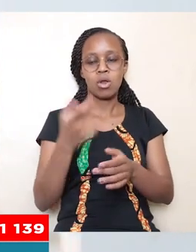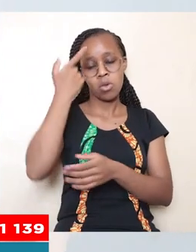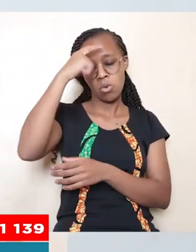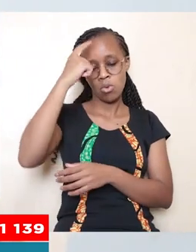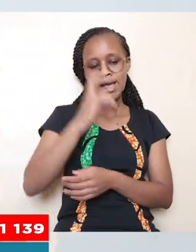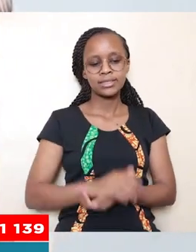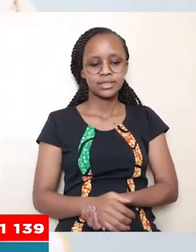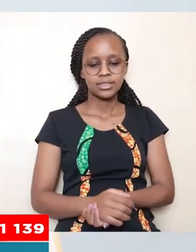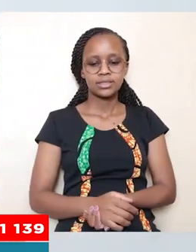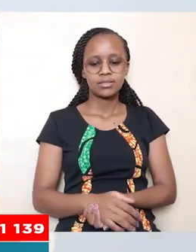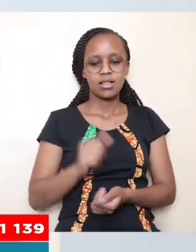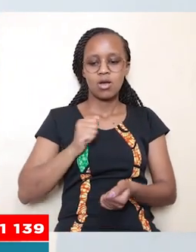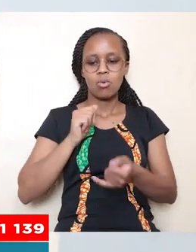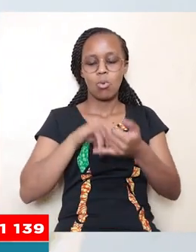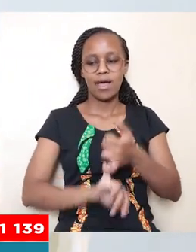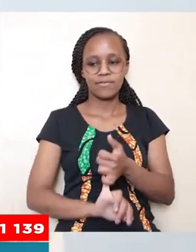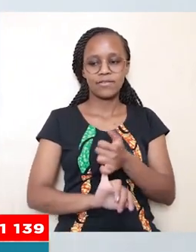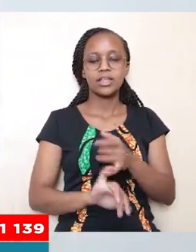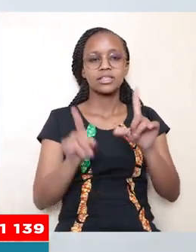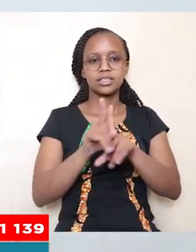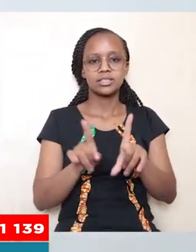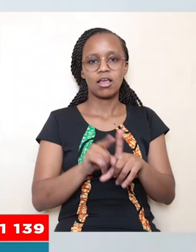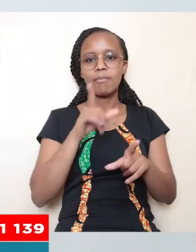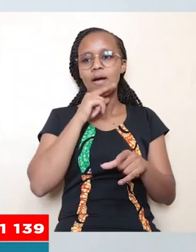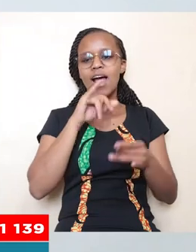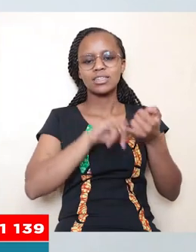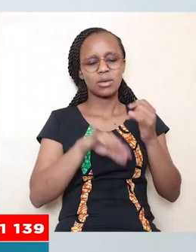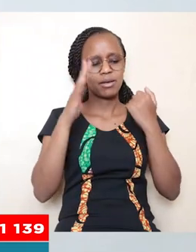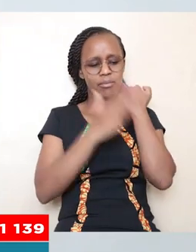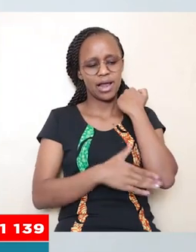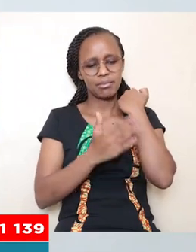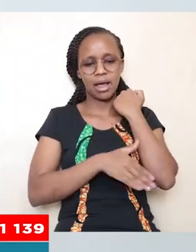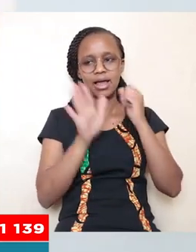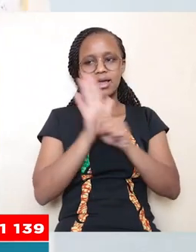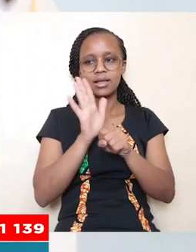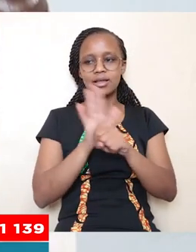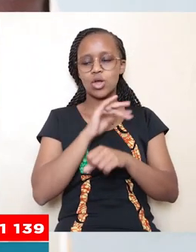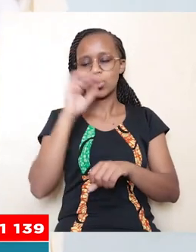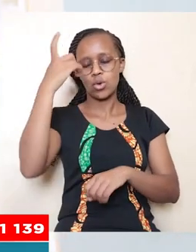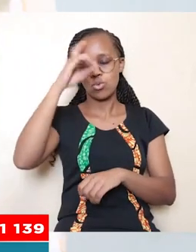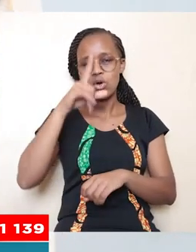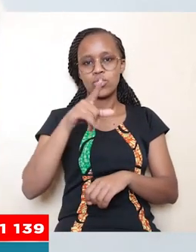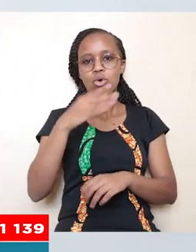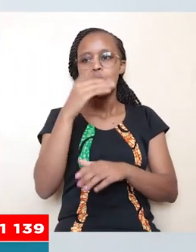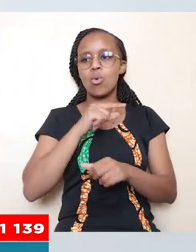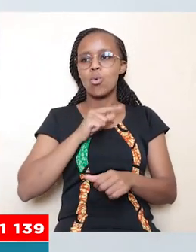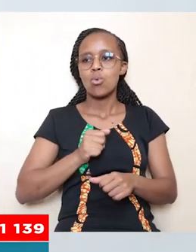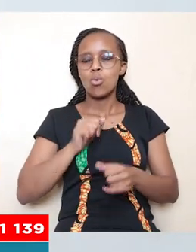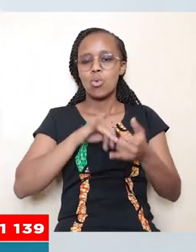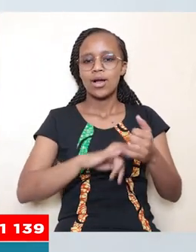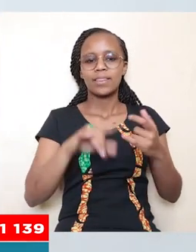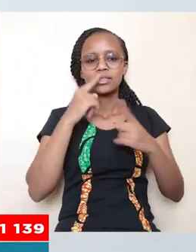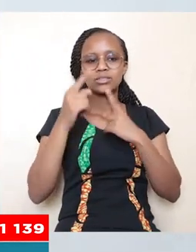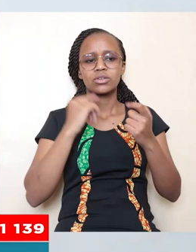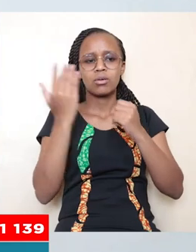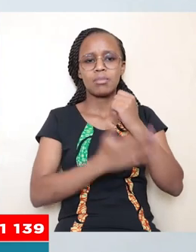wise for a wife, hata kama bwanake ni mbaya kiasi gani, it is not wise for you as a wife to